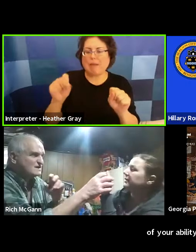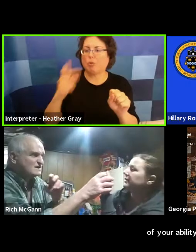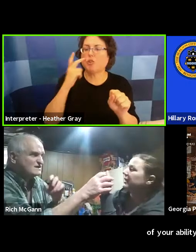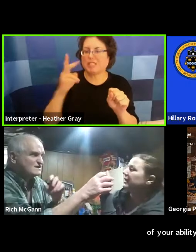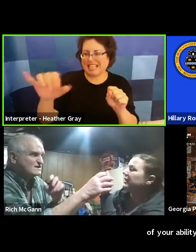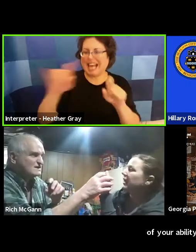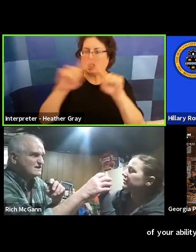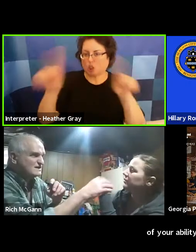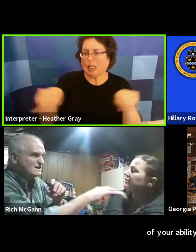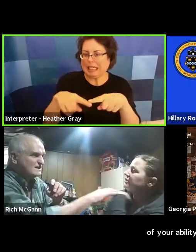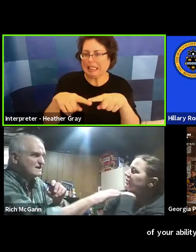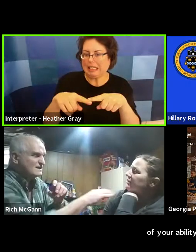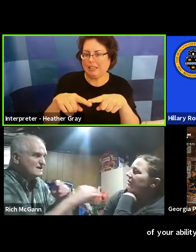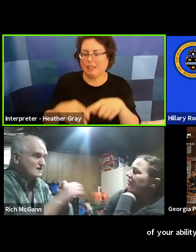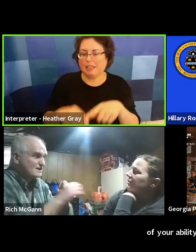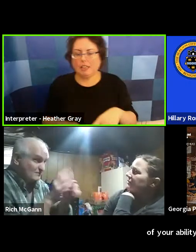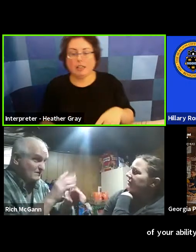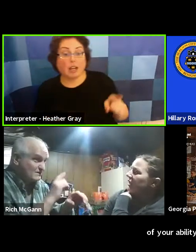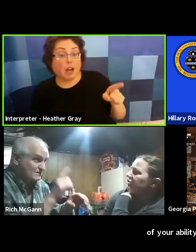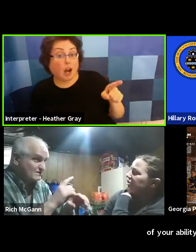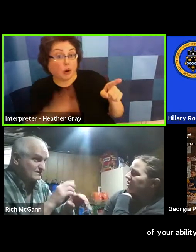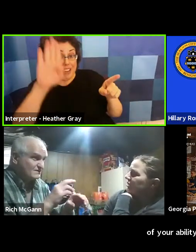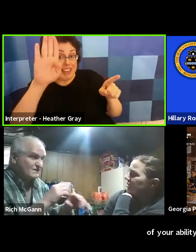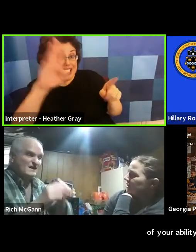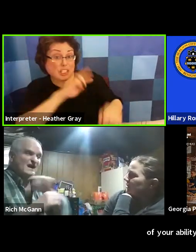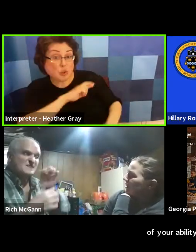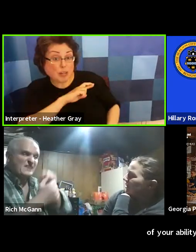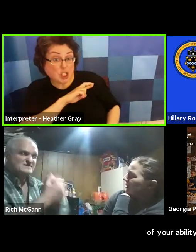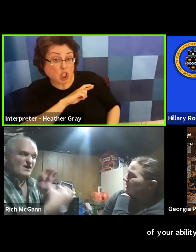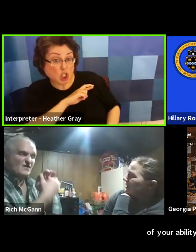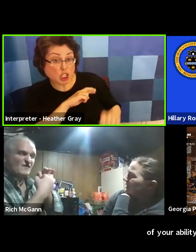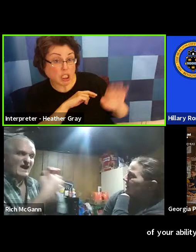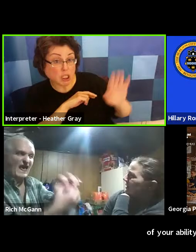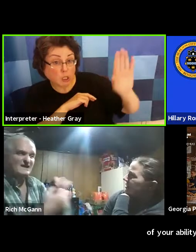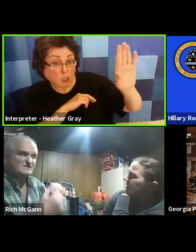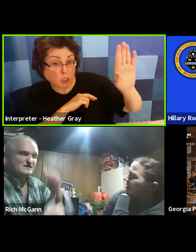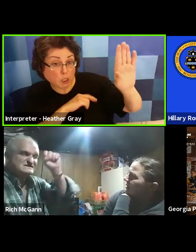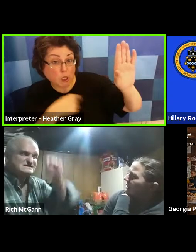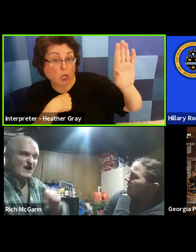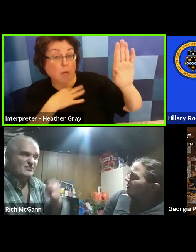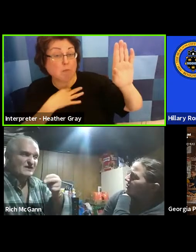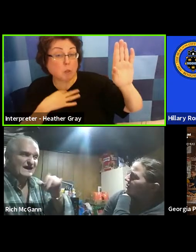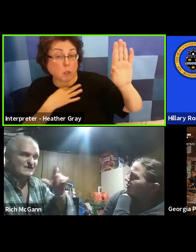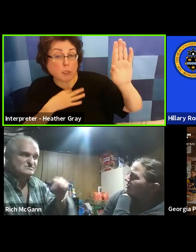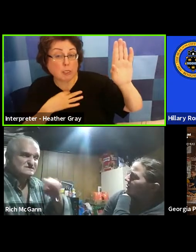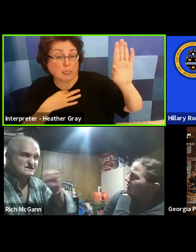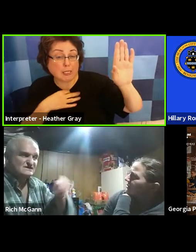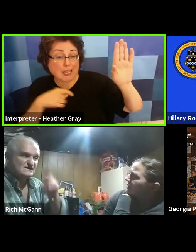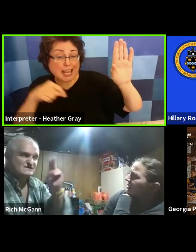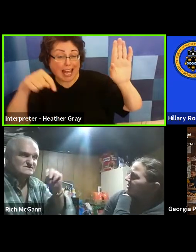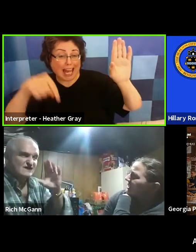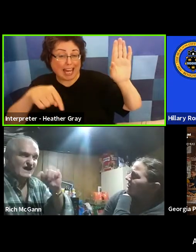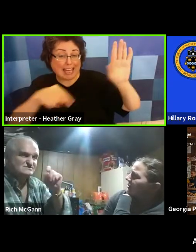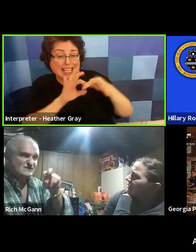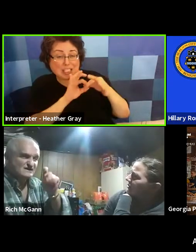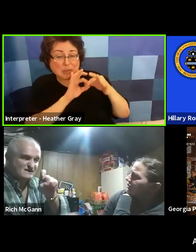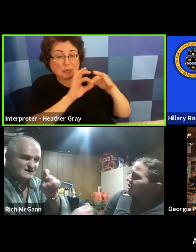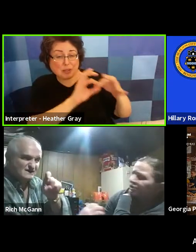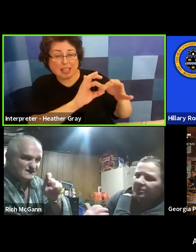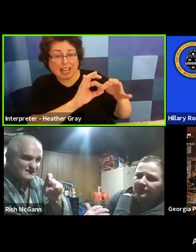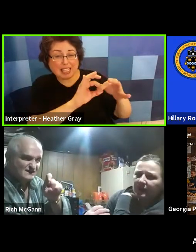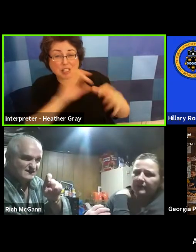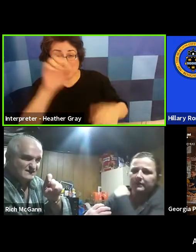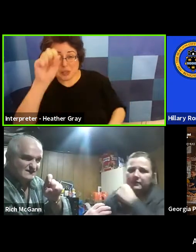I just want to ask a question, a clarification. Is this related to, you said the South